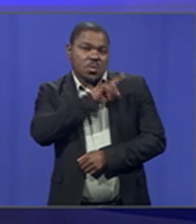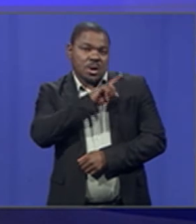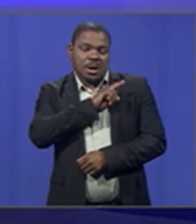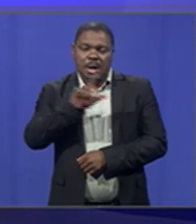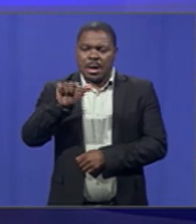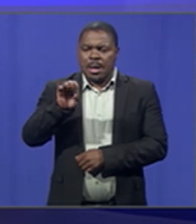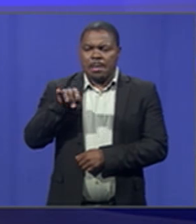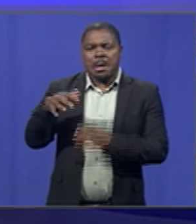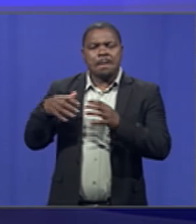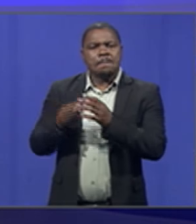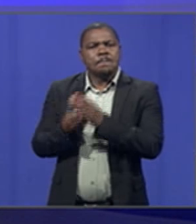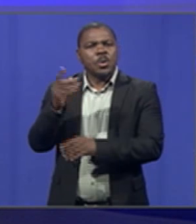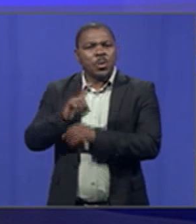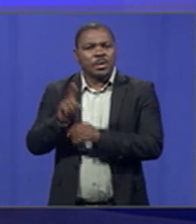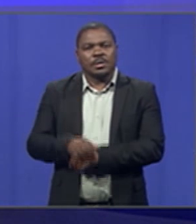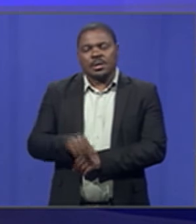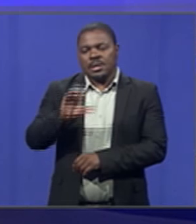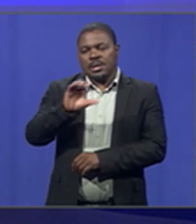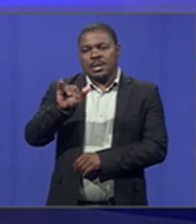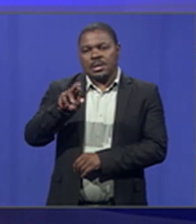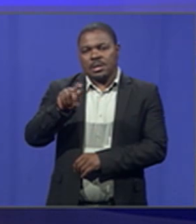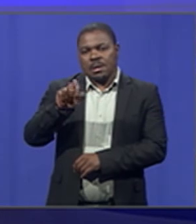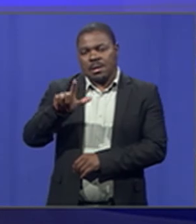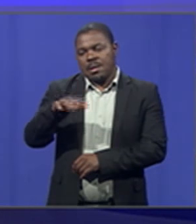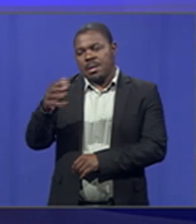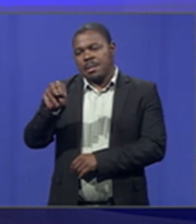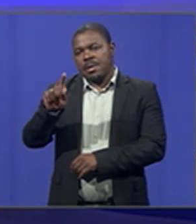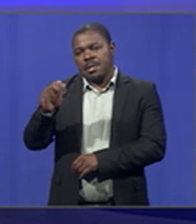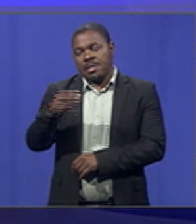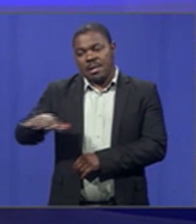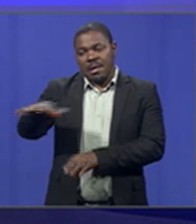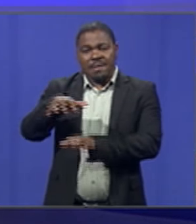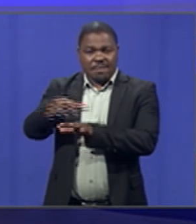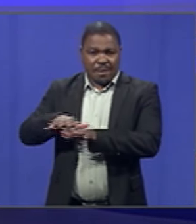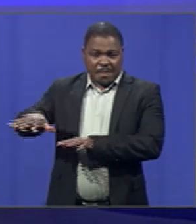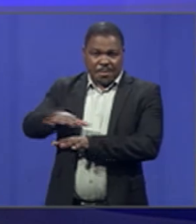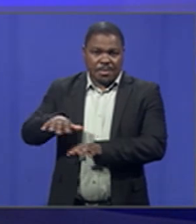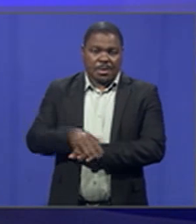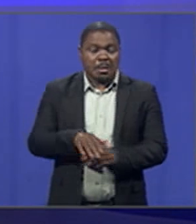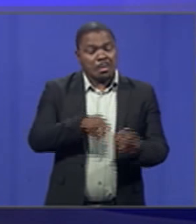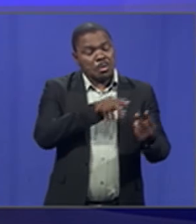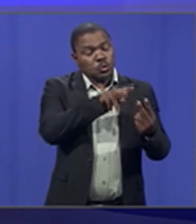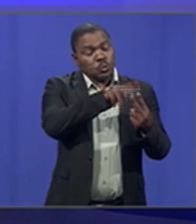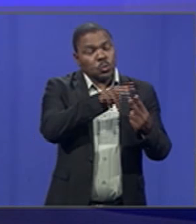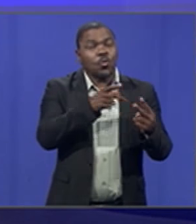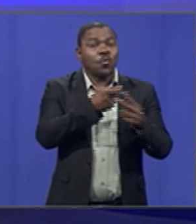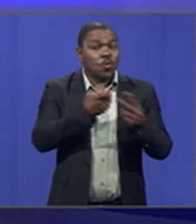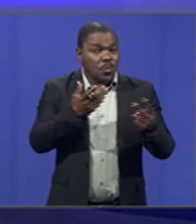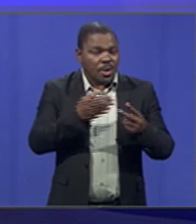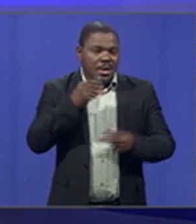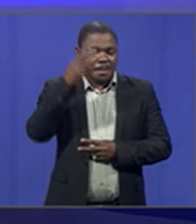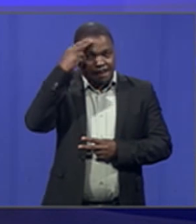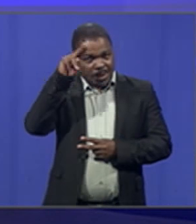go ribolwa ga laboratory ya sephiri ya crystal meth kwa polasing ya selegae. Balatofadiwa ba akaretsa baagi ba le babedi ba naga